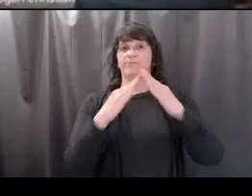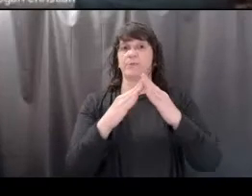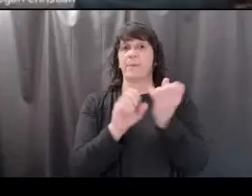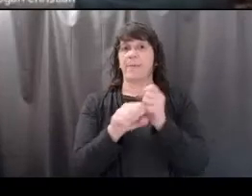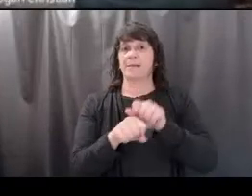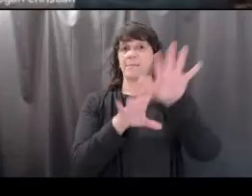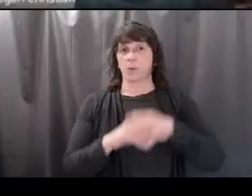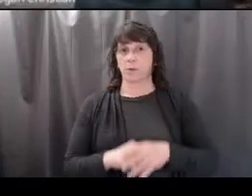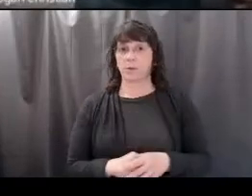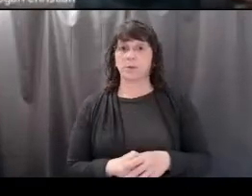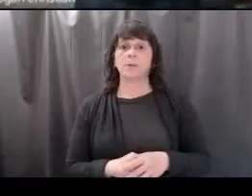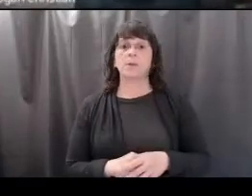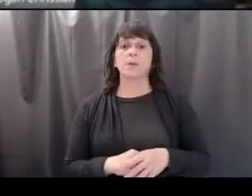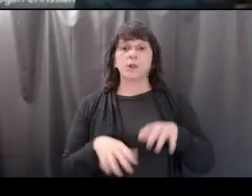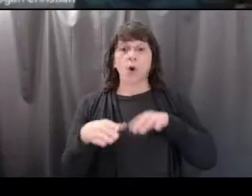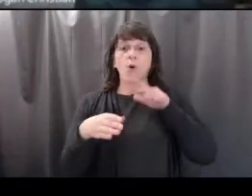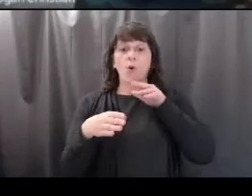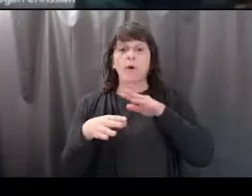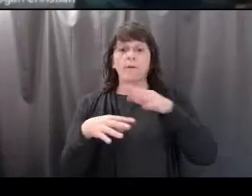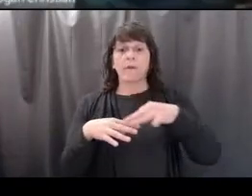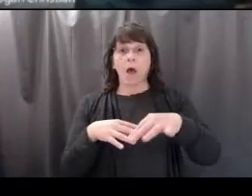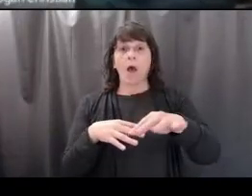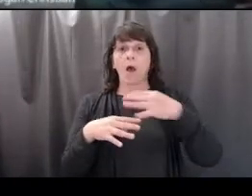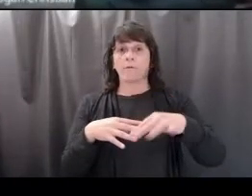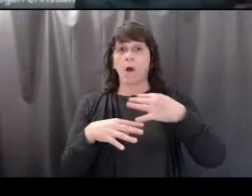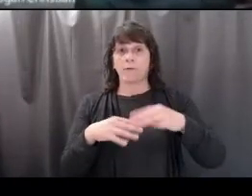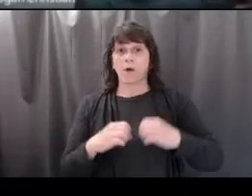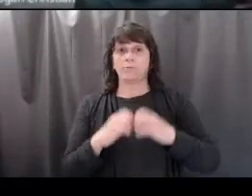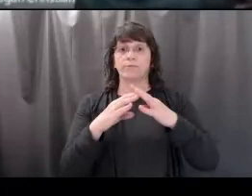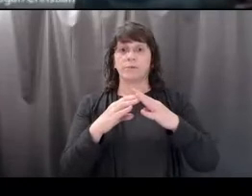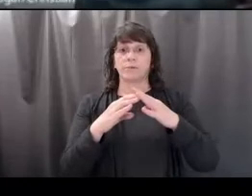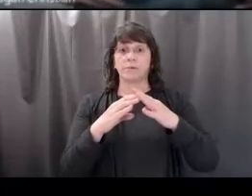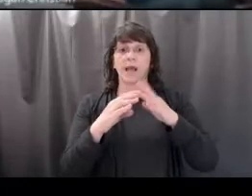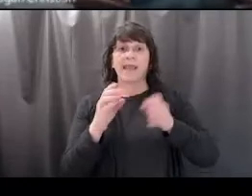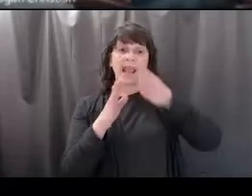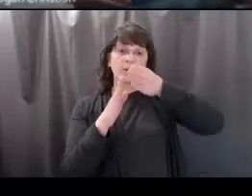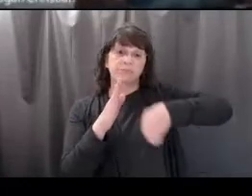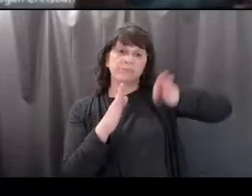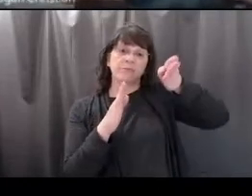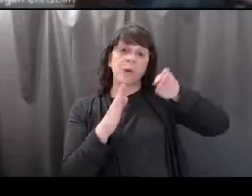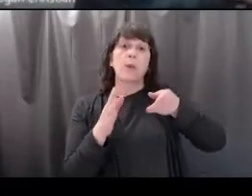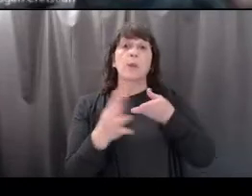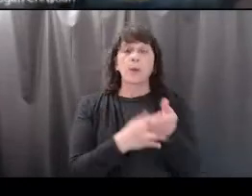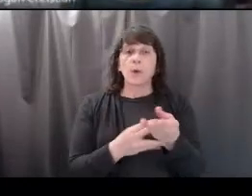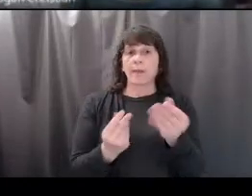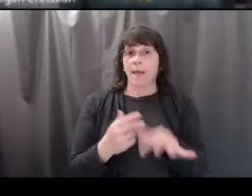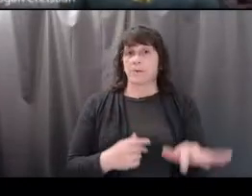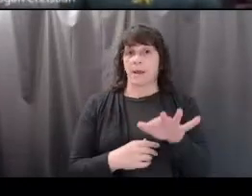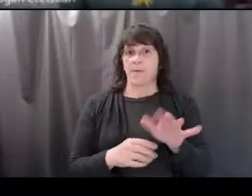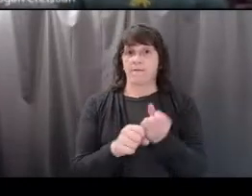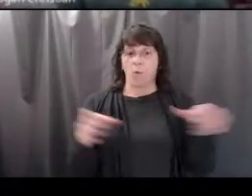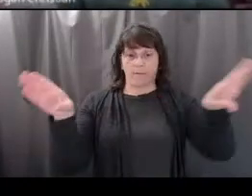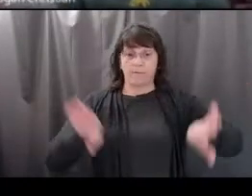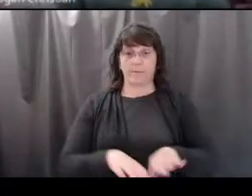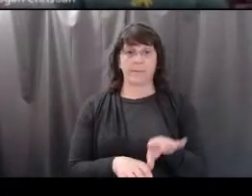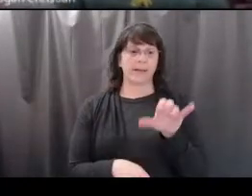as rivers are flowing across the landscape while uplift is happening, they can actually sort of cut down through the landscape and form